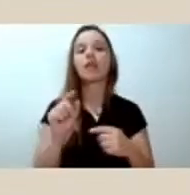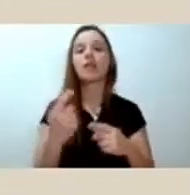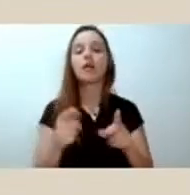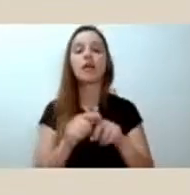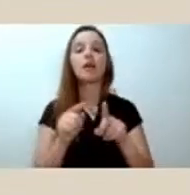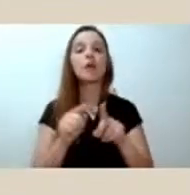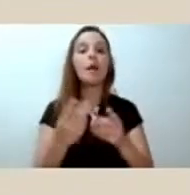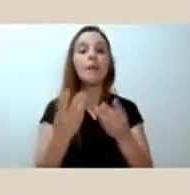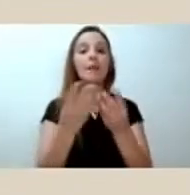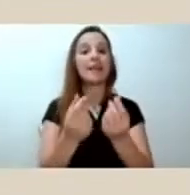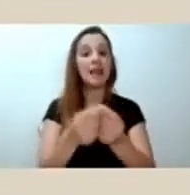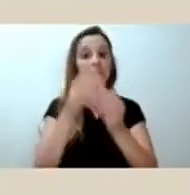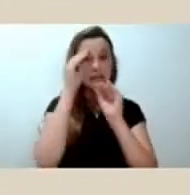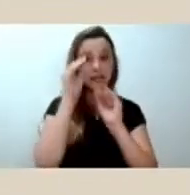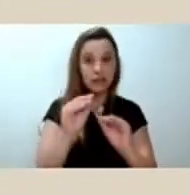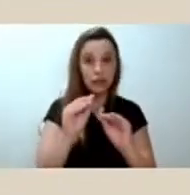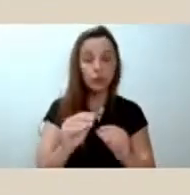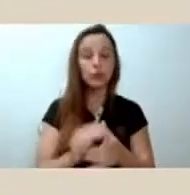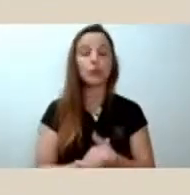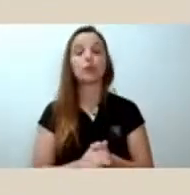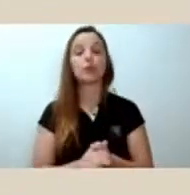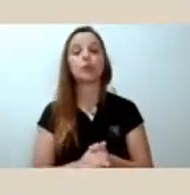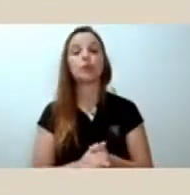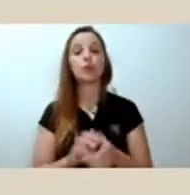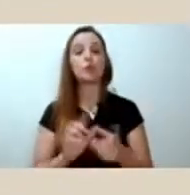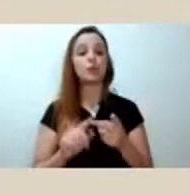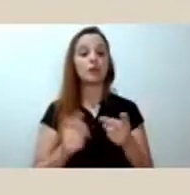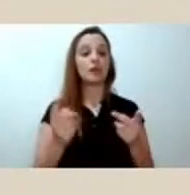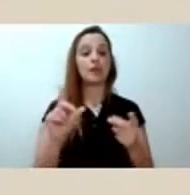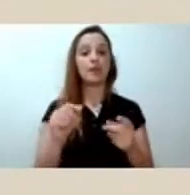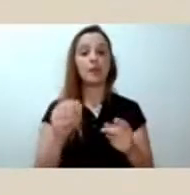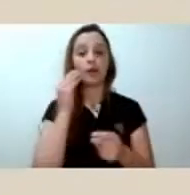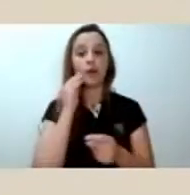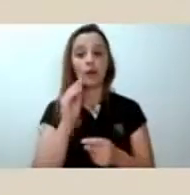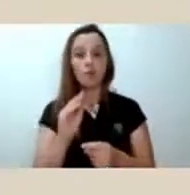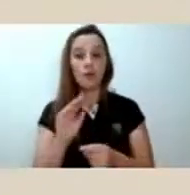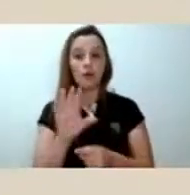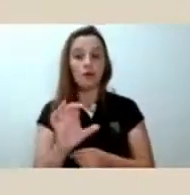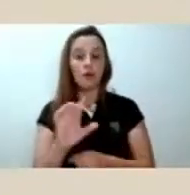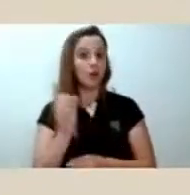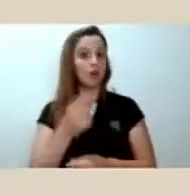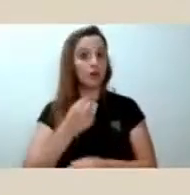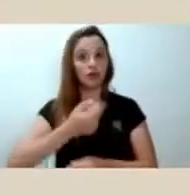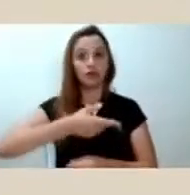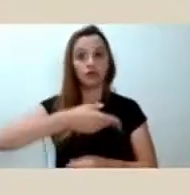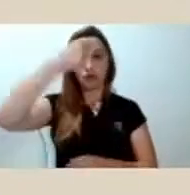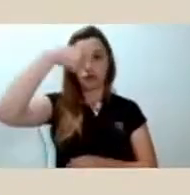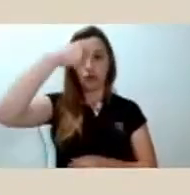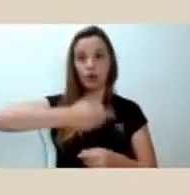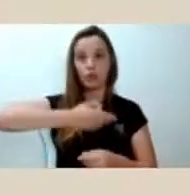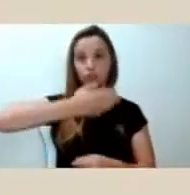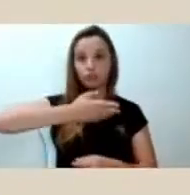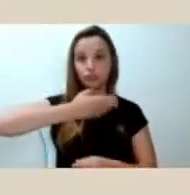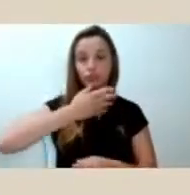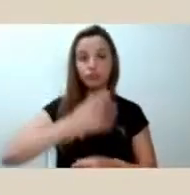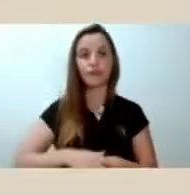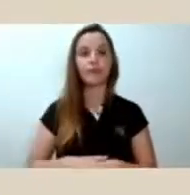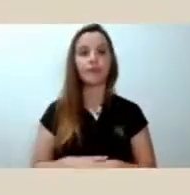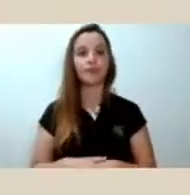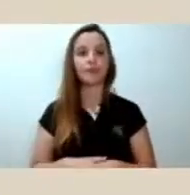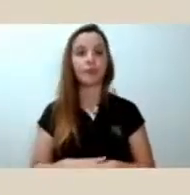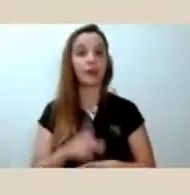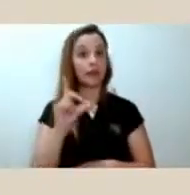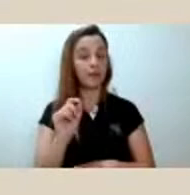diversity in the way we tell our history, and more specifically, how we